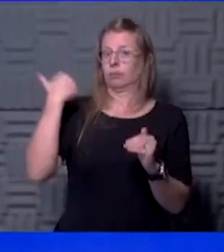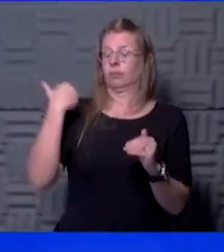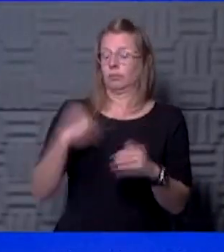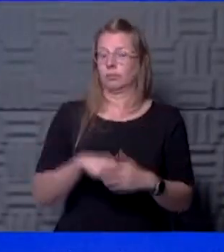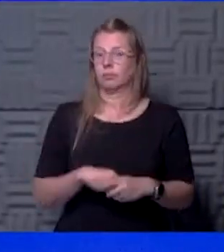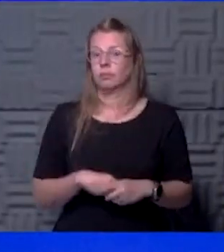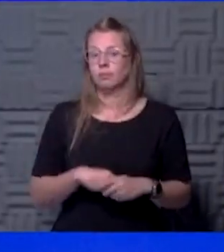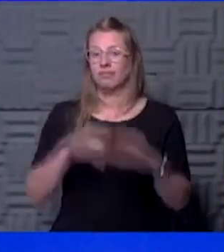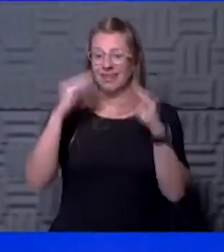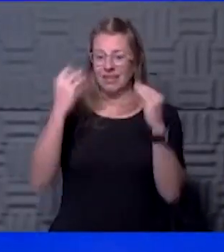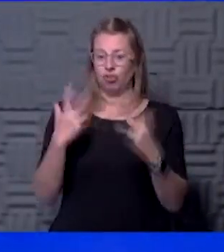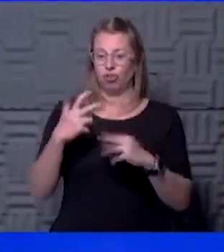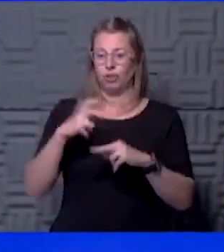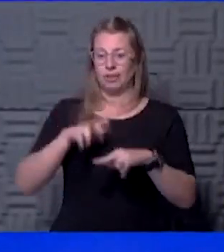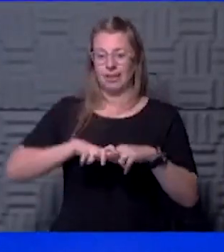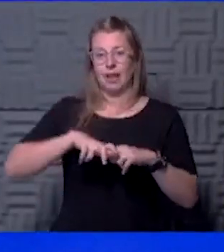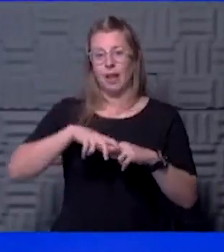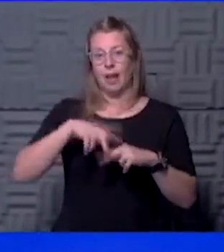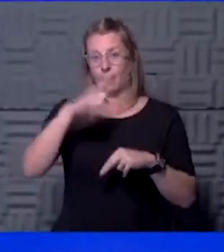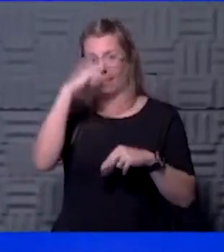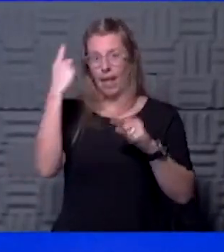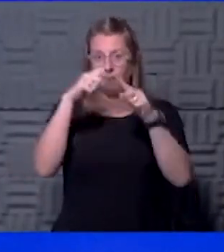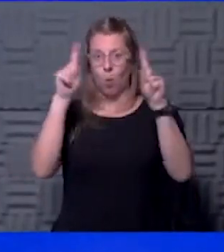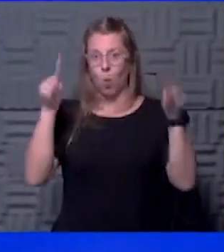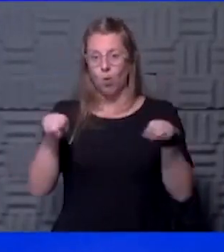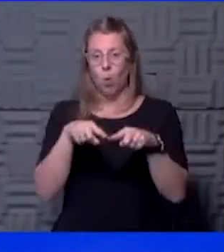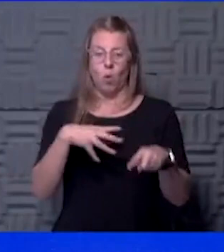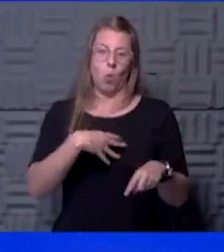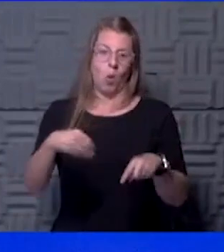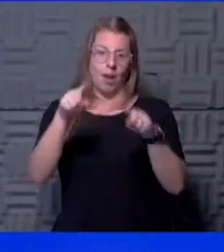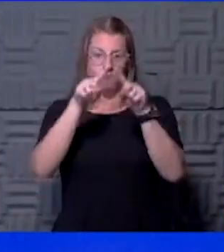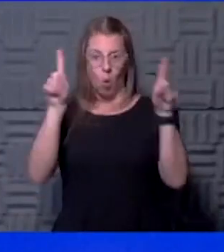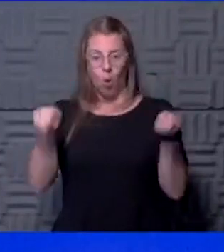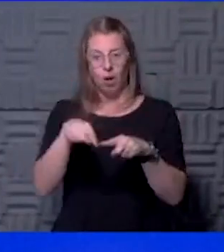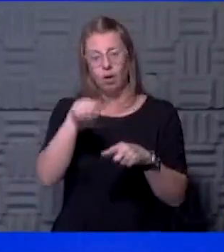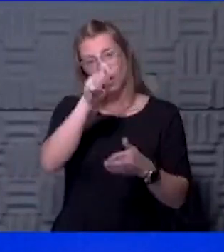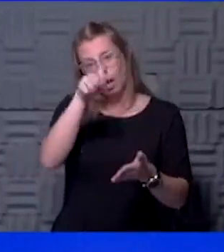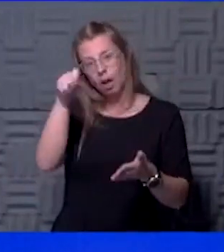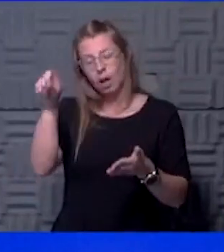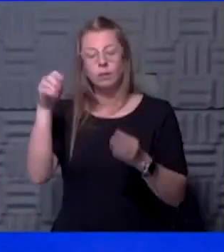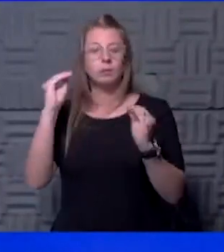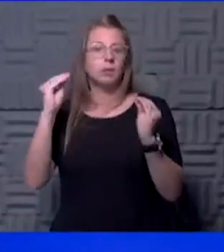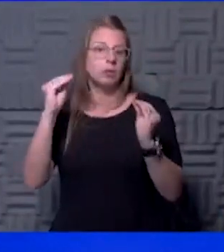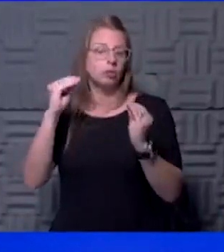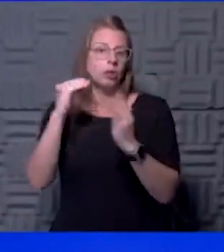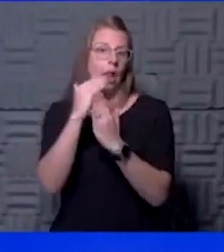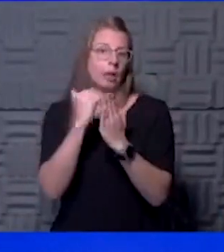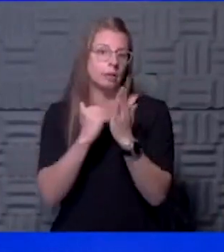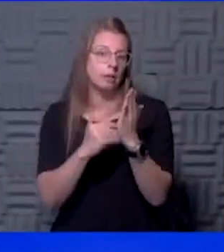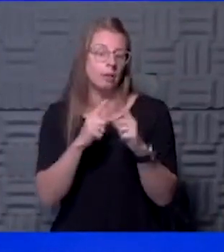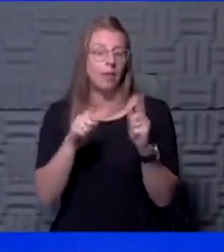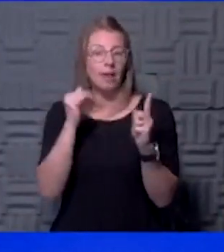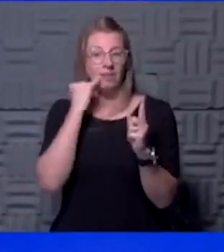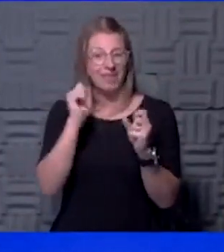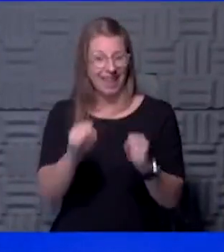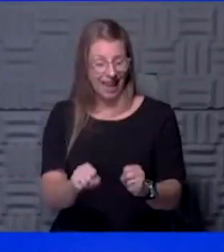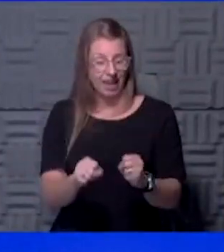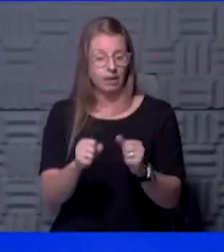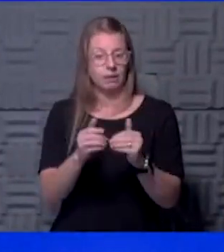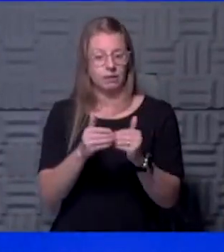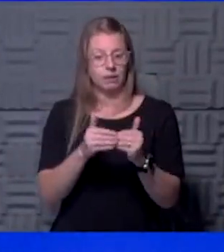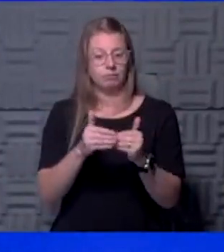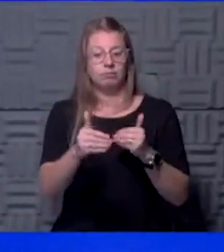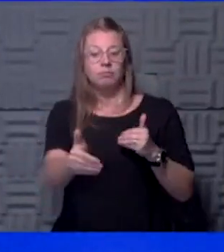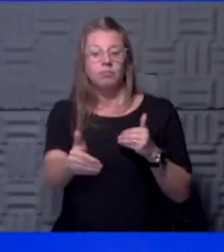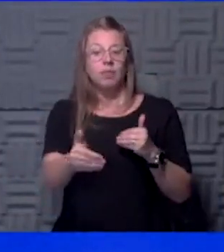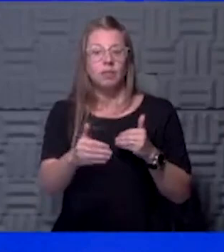as a teacher sitting up at a blackboard or a whiteboard and doing the lesson. But if you can keep that space from those